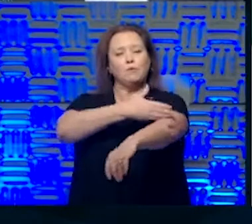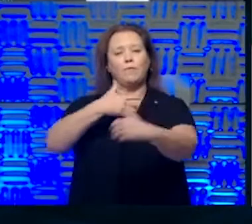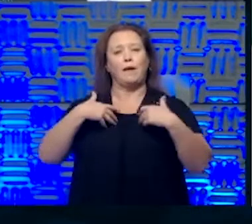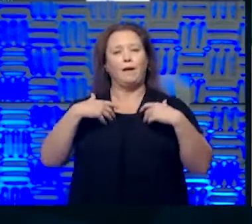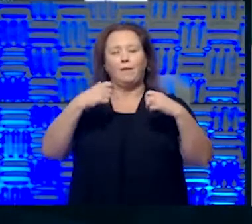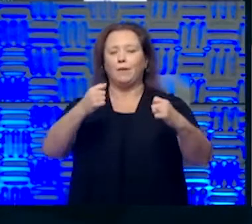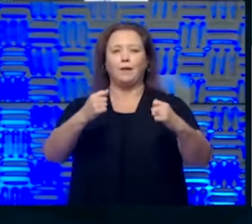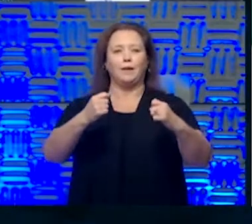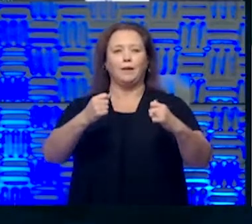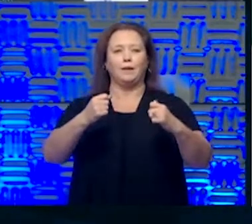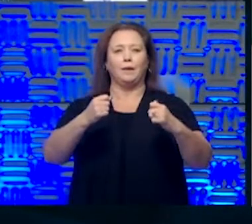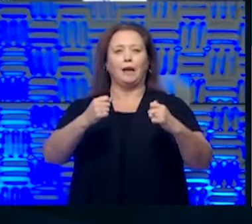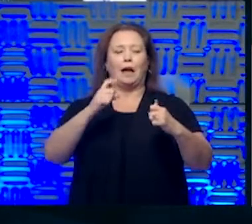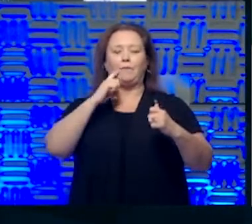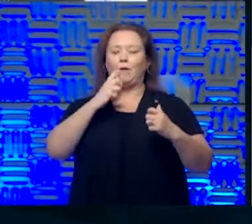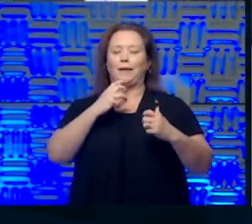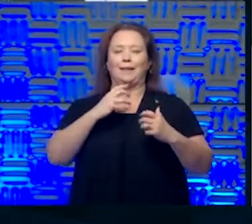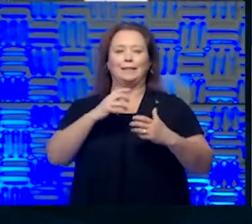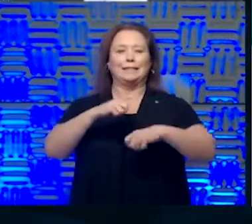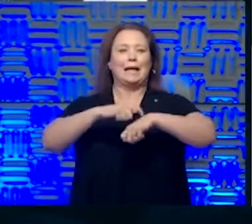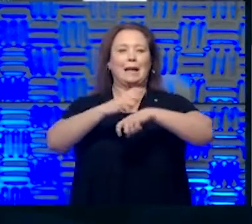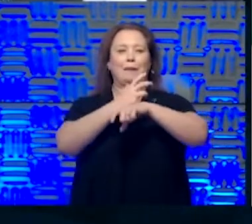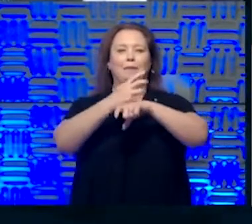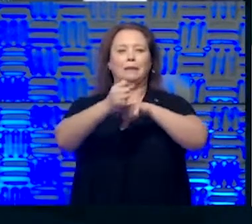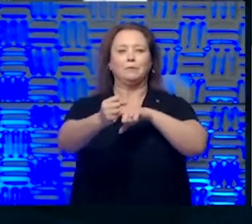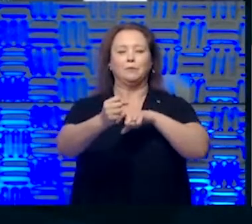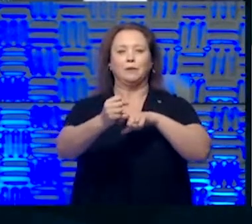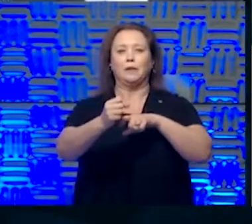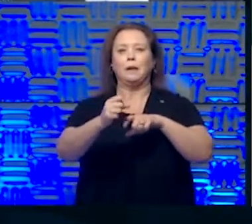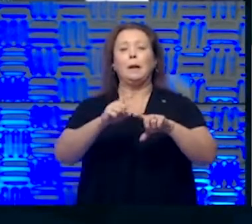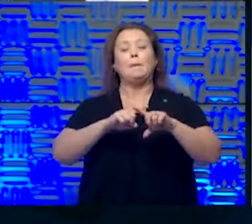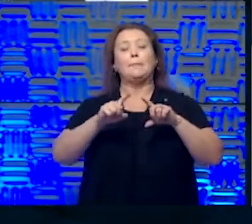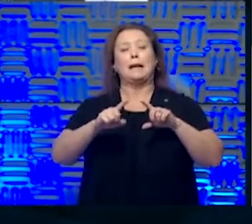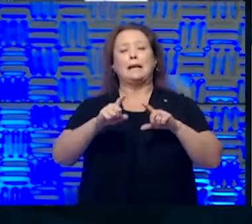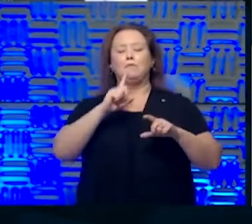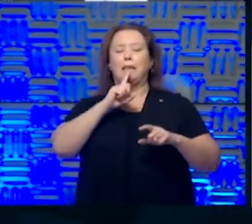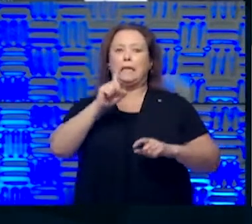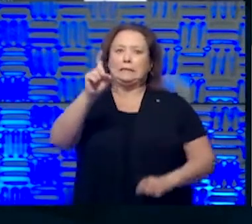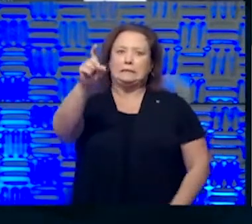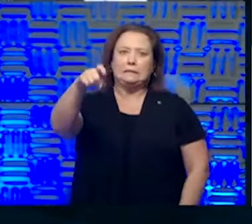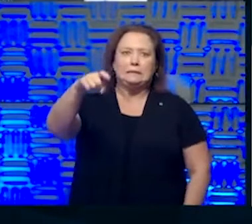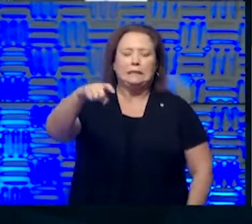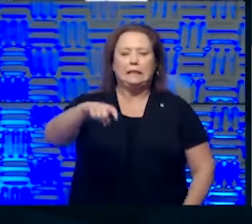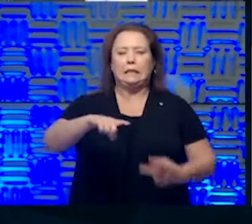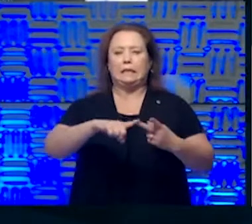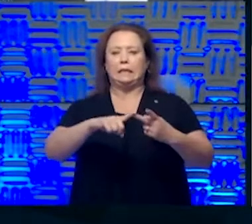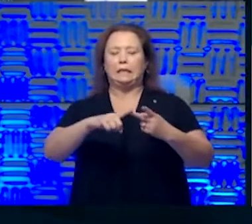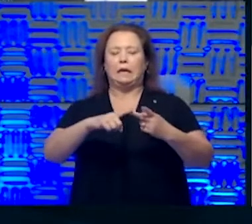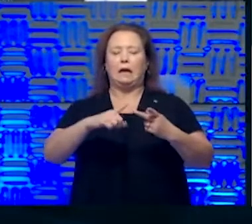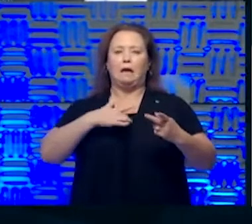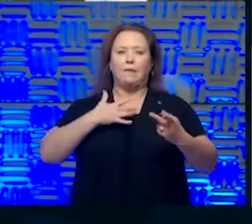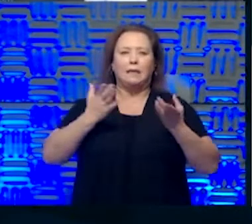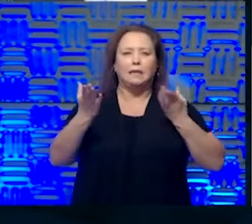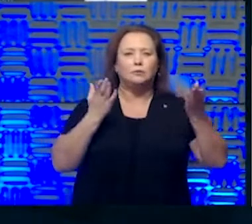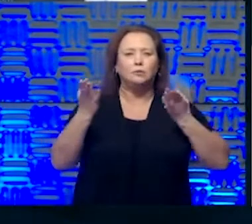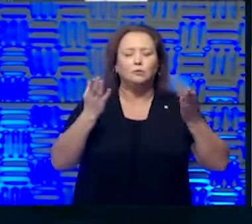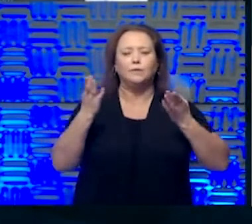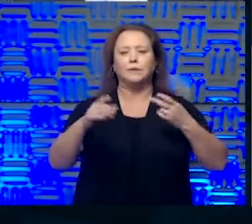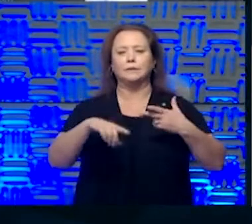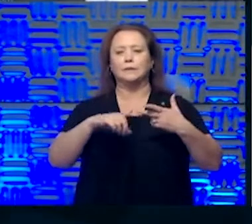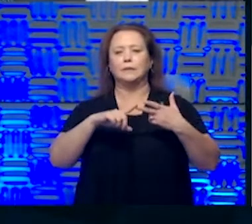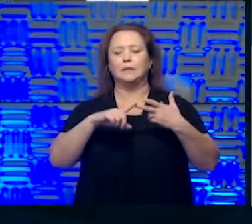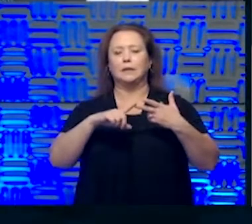details here because I've probably already taken too much time, but a sense of urgency, a sense of service, and really